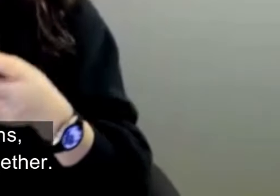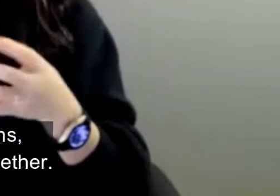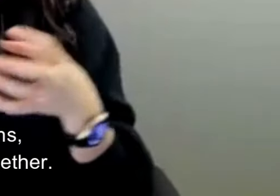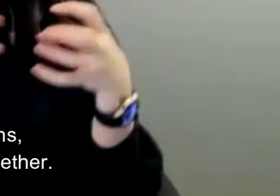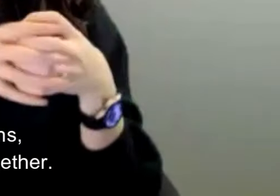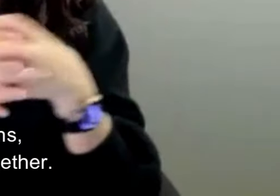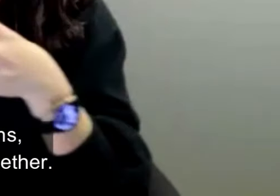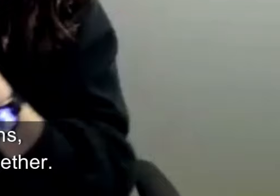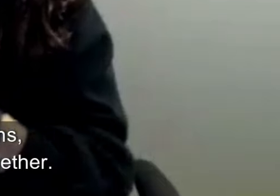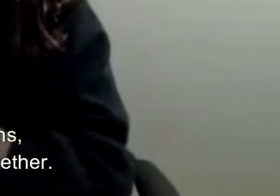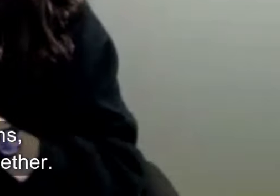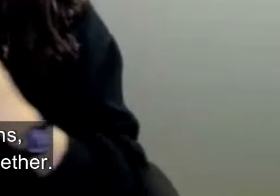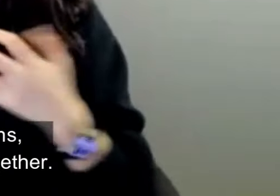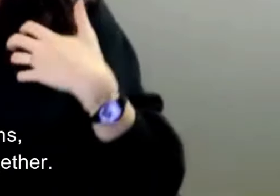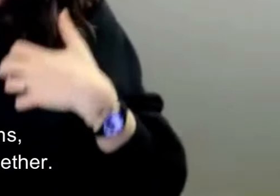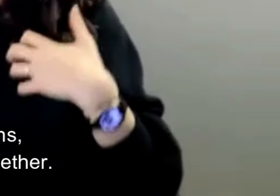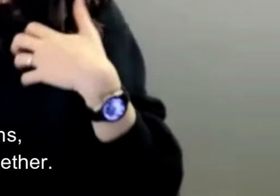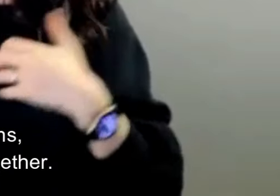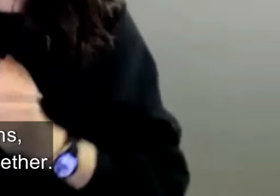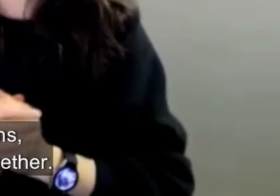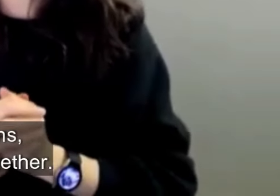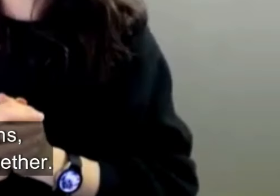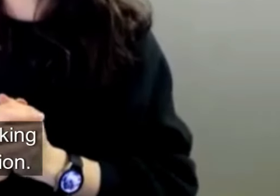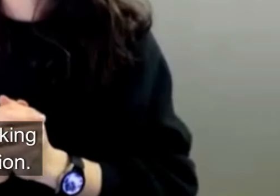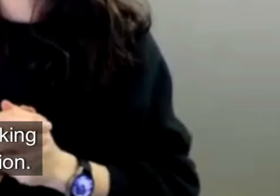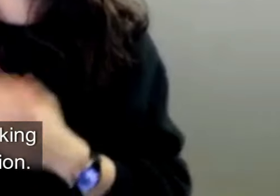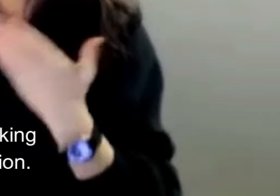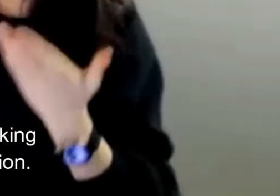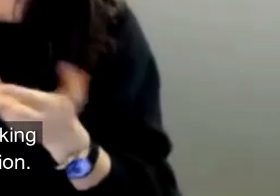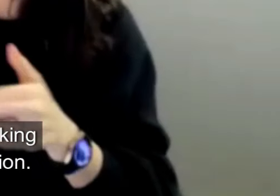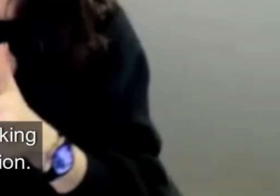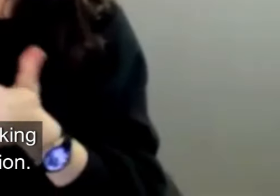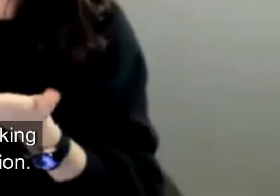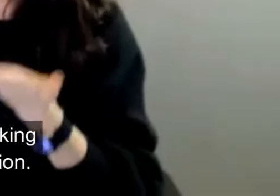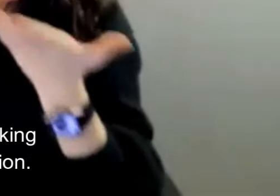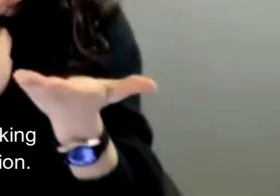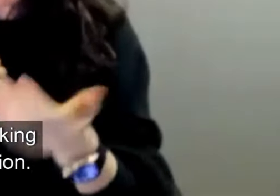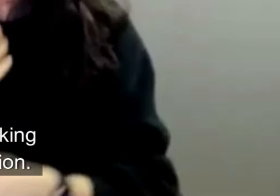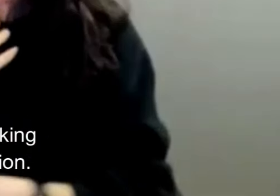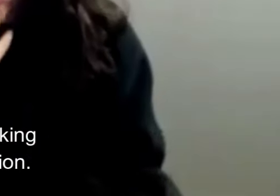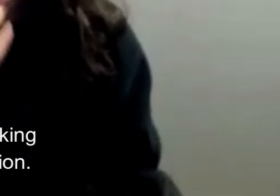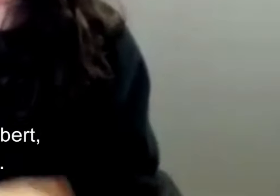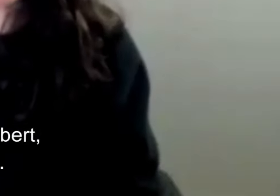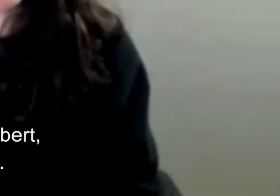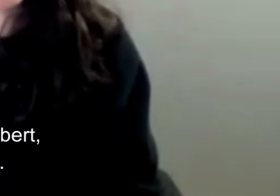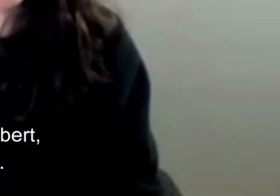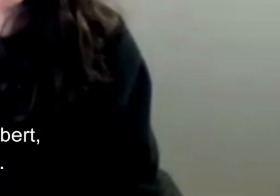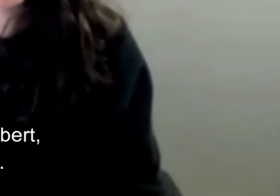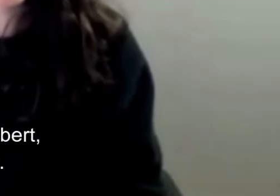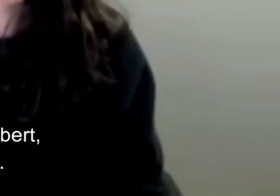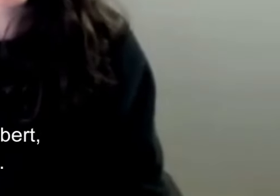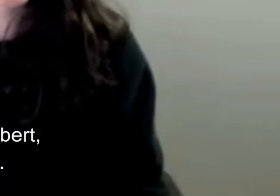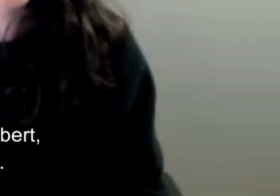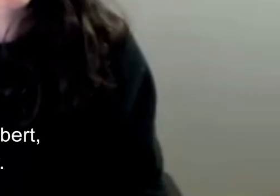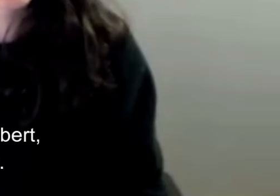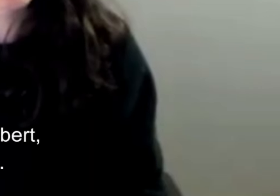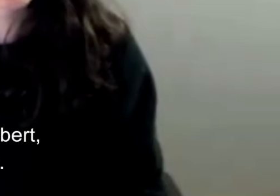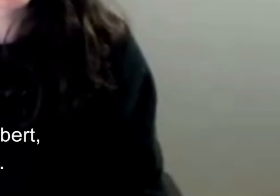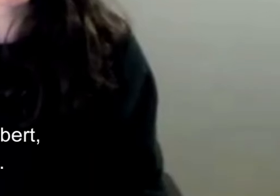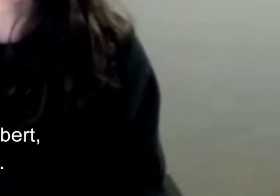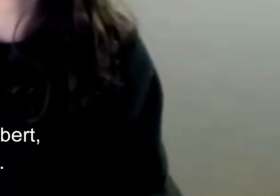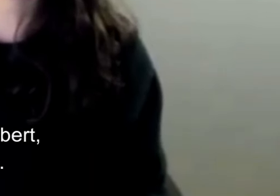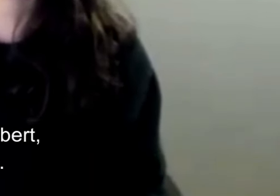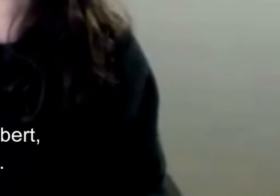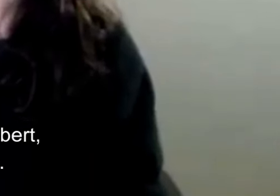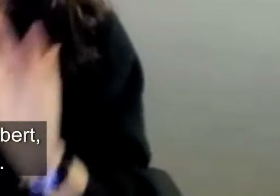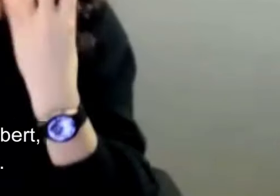For example, verbs, nouns, and how we pass them together. So I'm really interested and looking forward to this presentation. So without further ado, Robert, I will pass over to